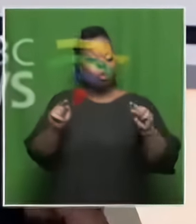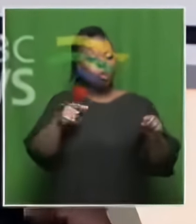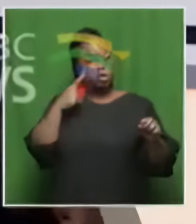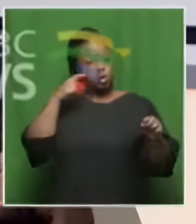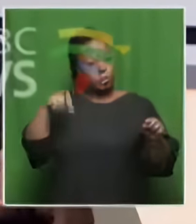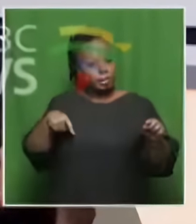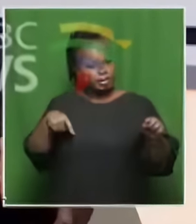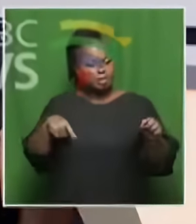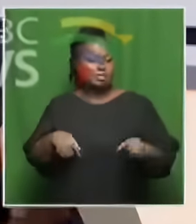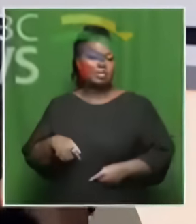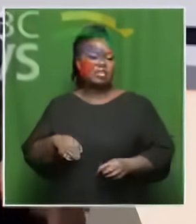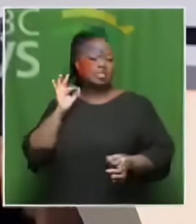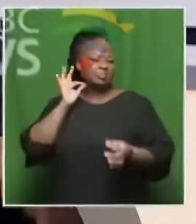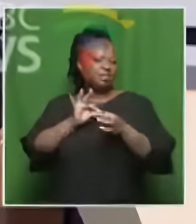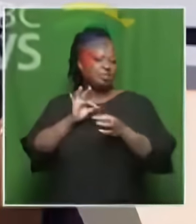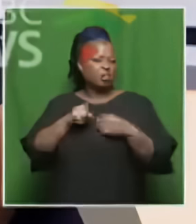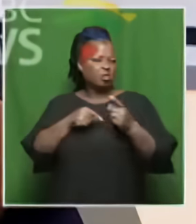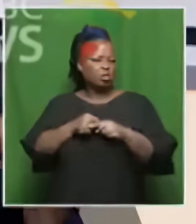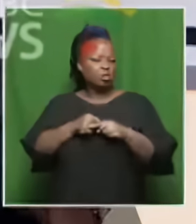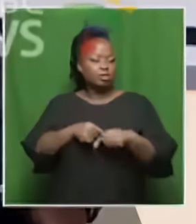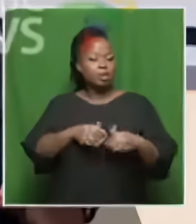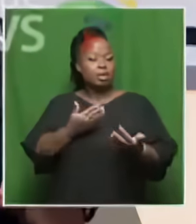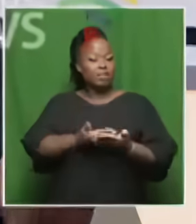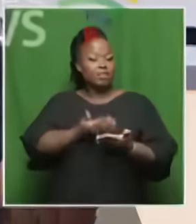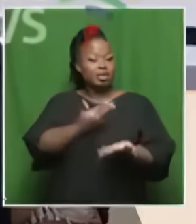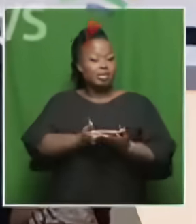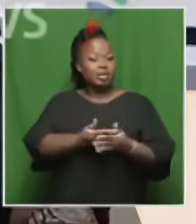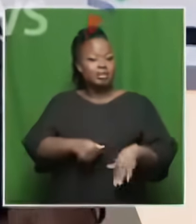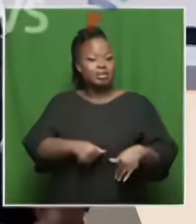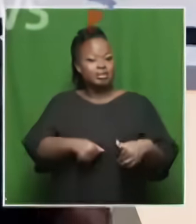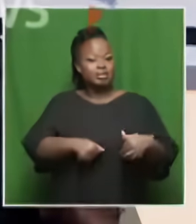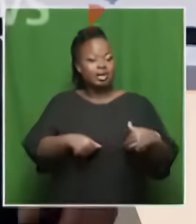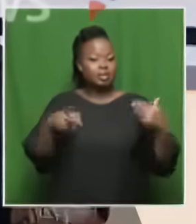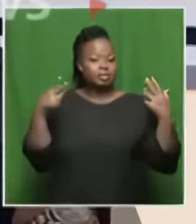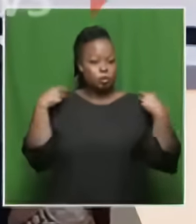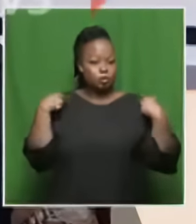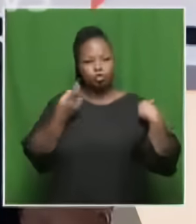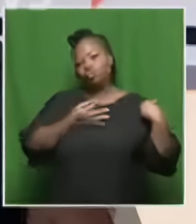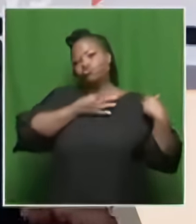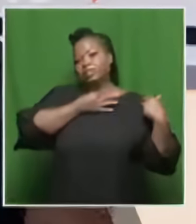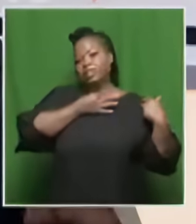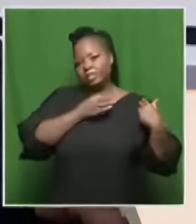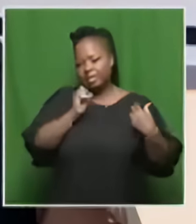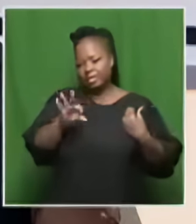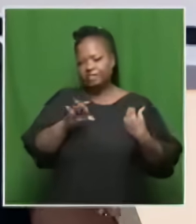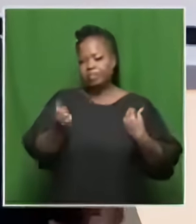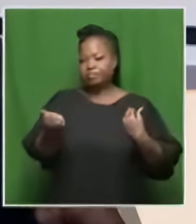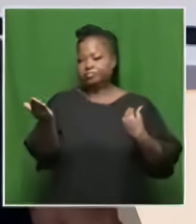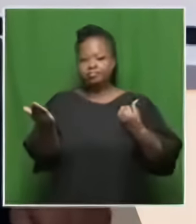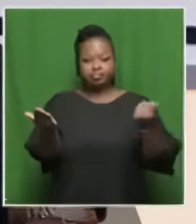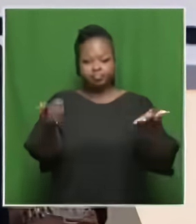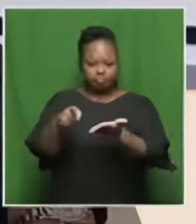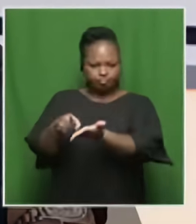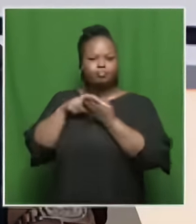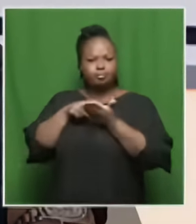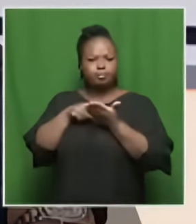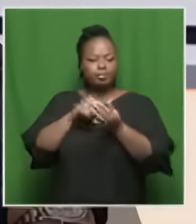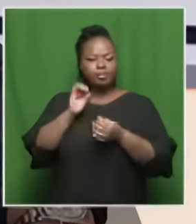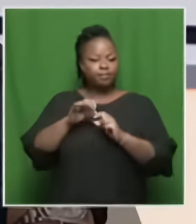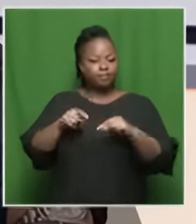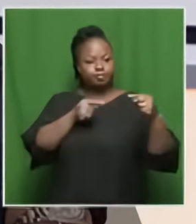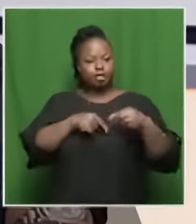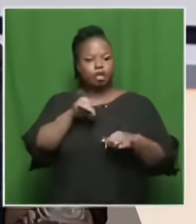witnesses, particularly on security and availability and or risk having any subpoena set aside if challenged